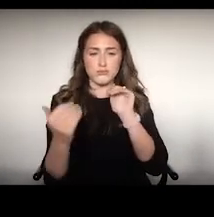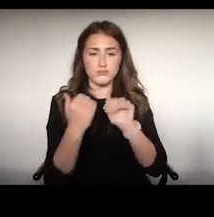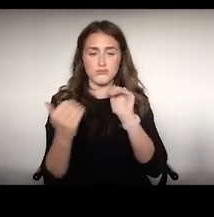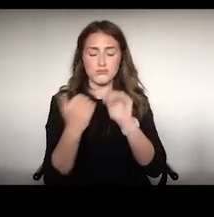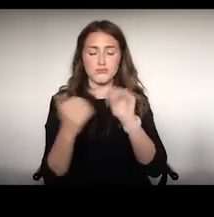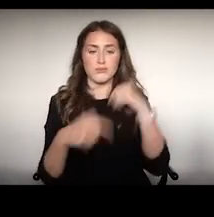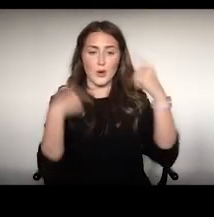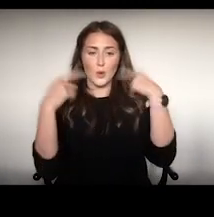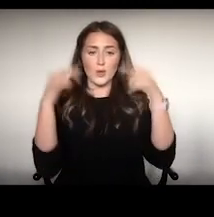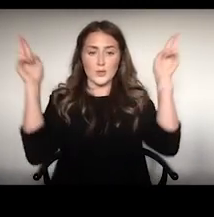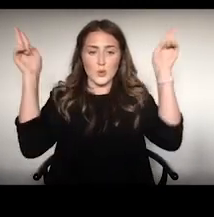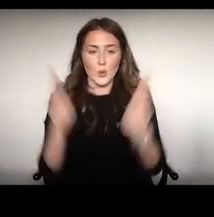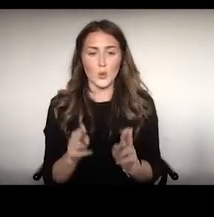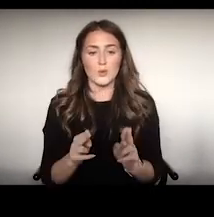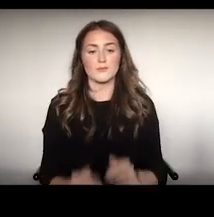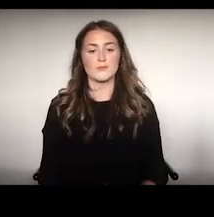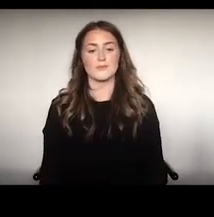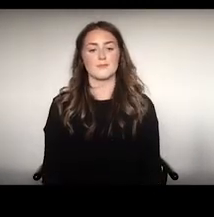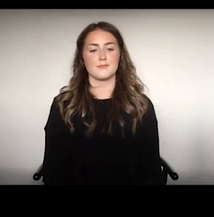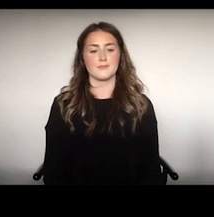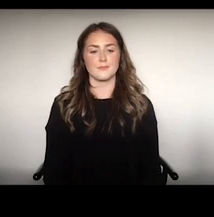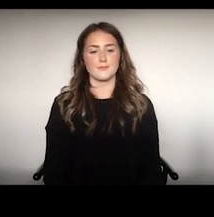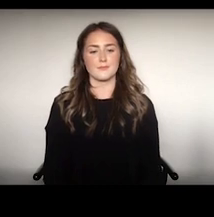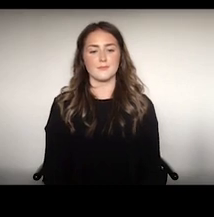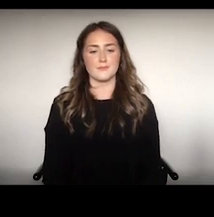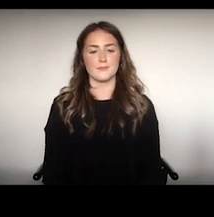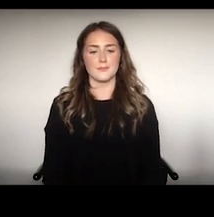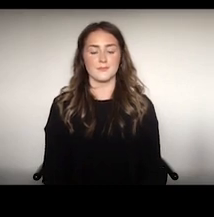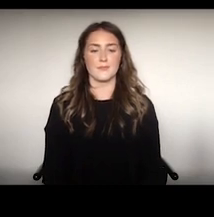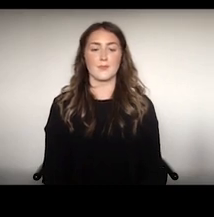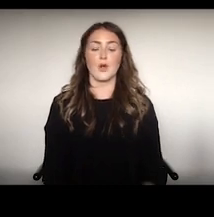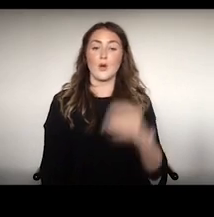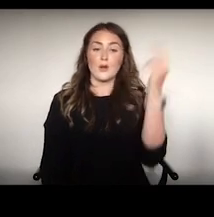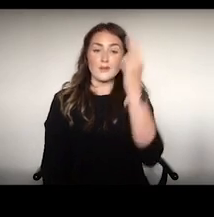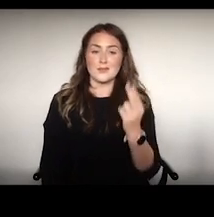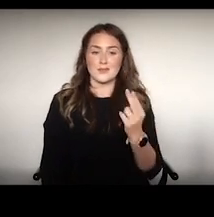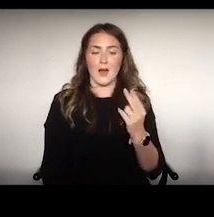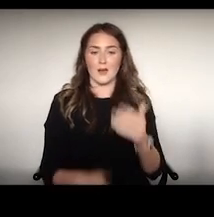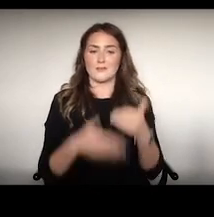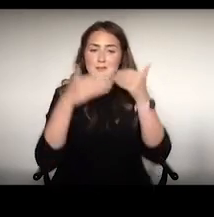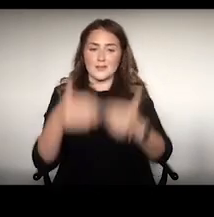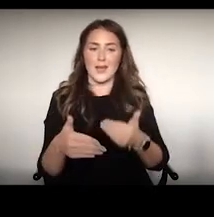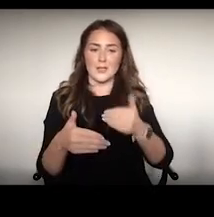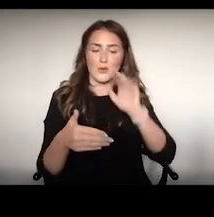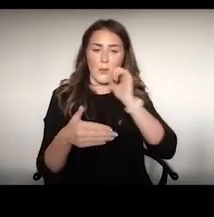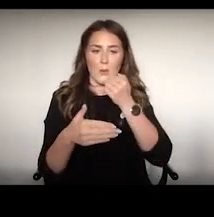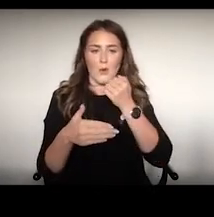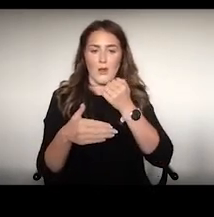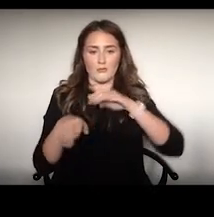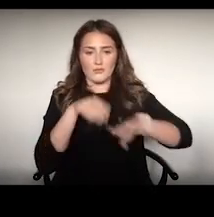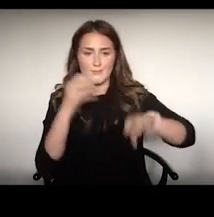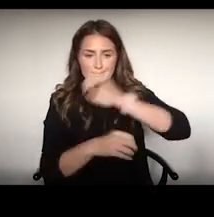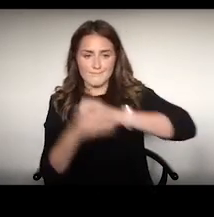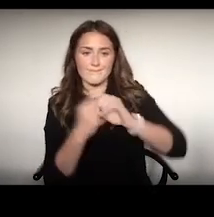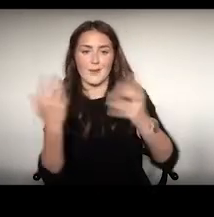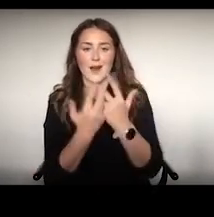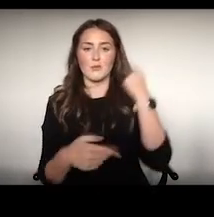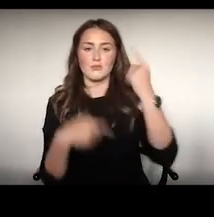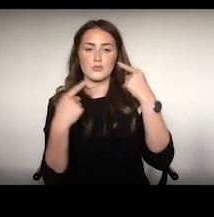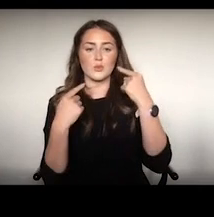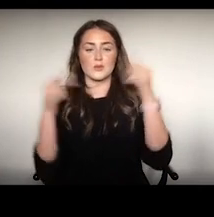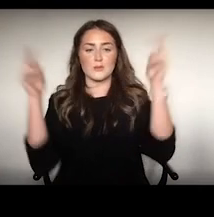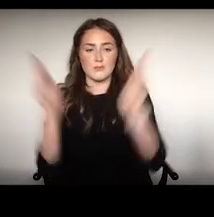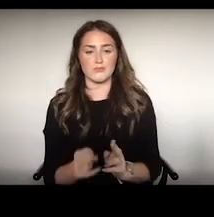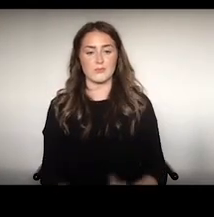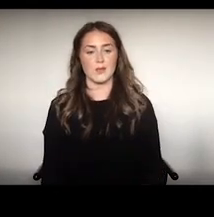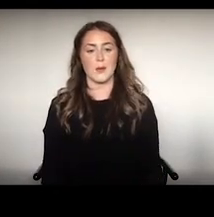and earthworks to reduce noise. The look and material of those noise barriers will be developed by our contractor at the detailed design stage, but